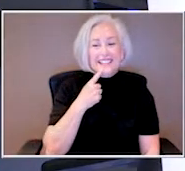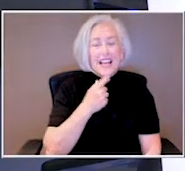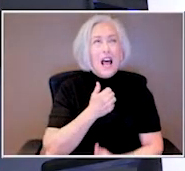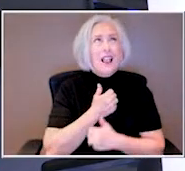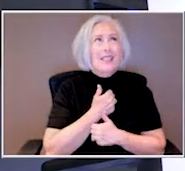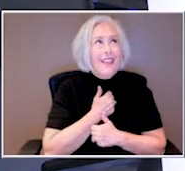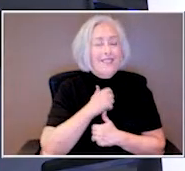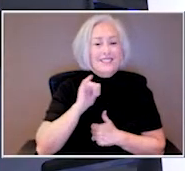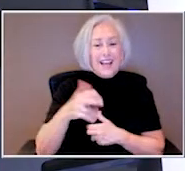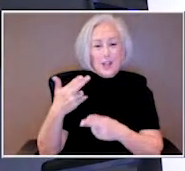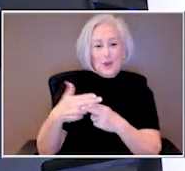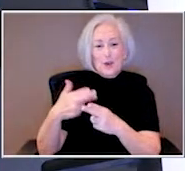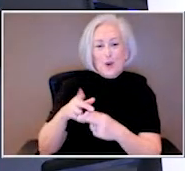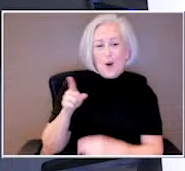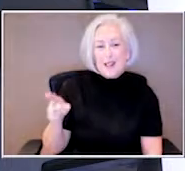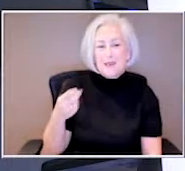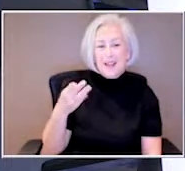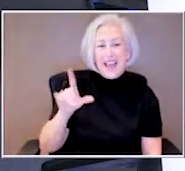him Howard.